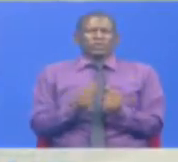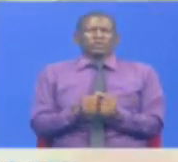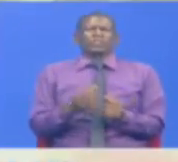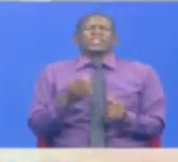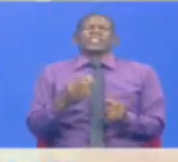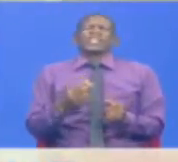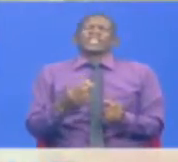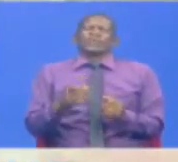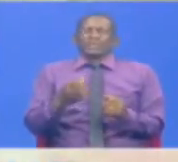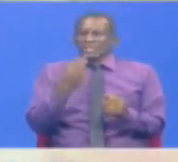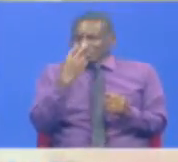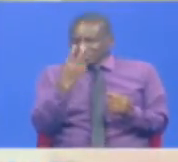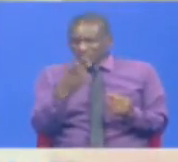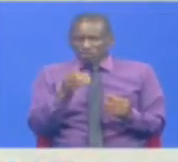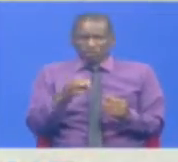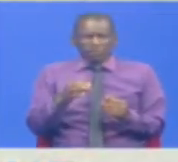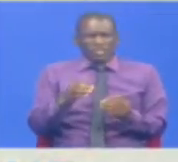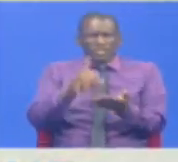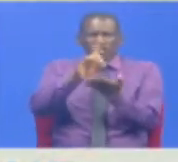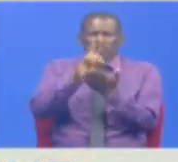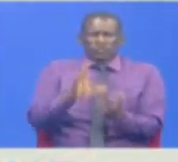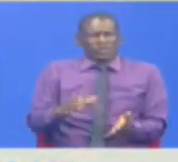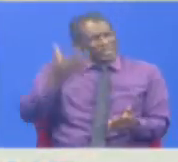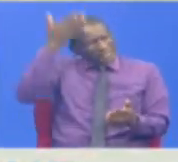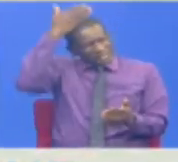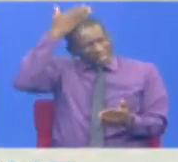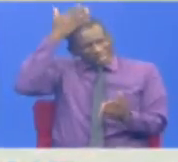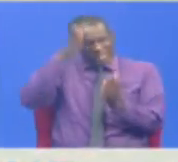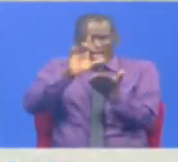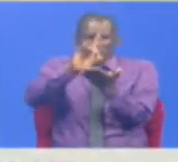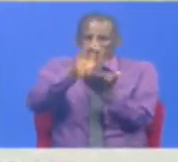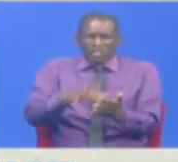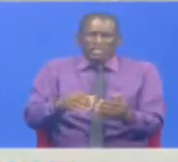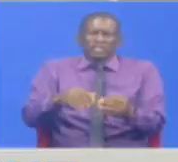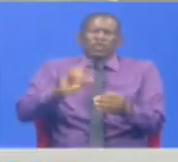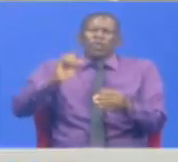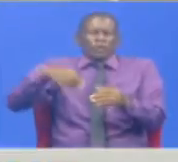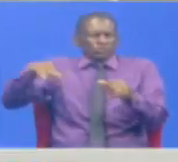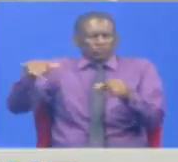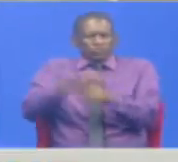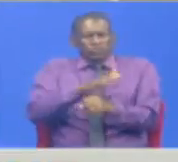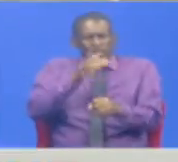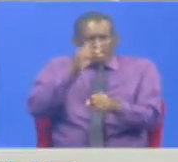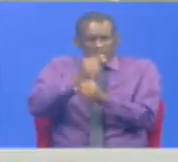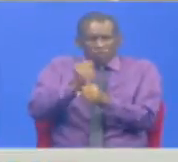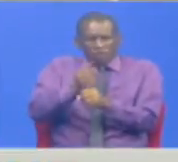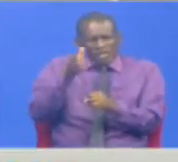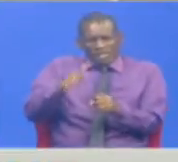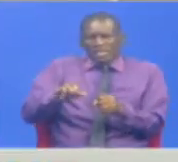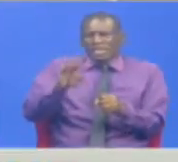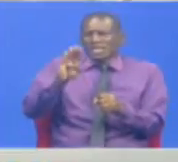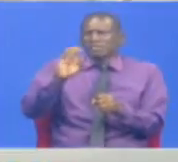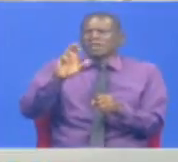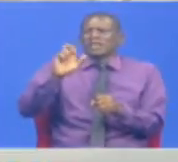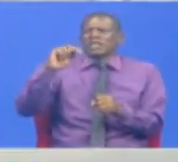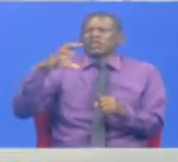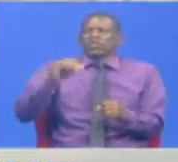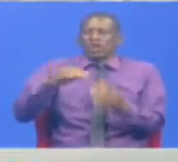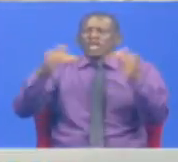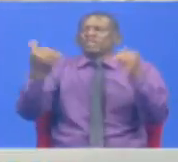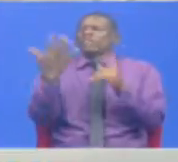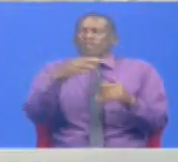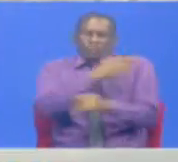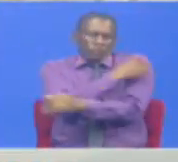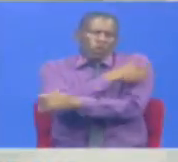patients, caregivers, doctors and nurses once filled the rooms and corridors of the Baringo Level 5 hospital, silence